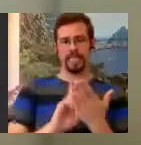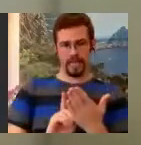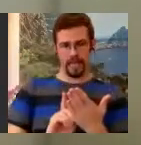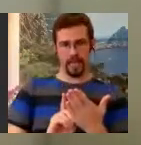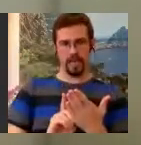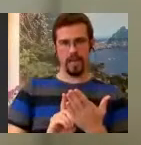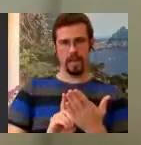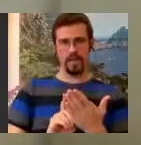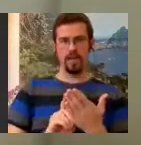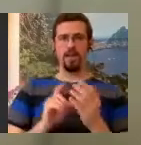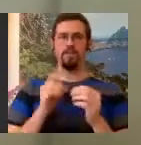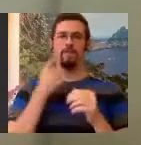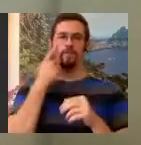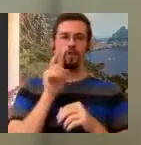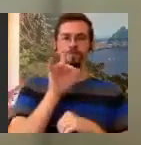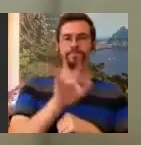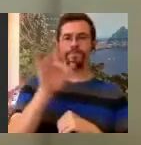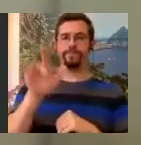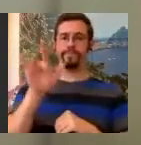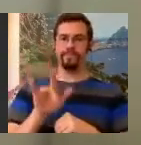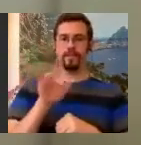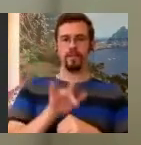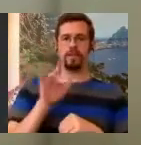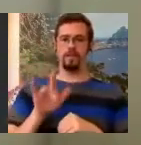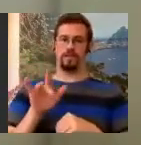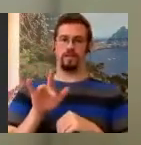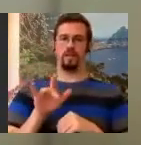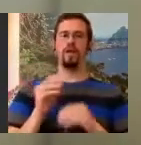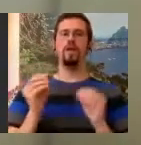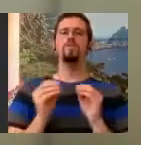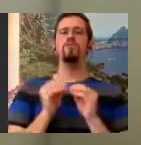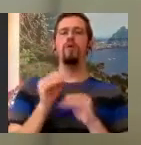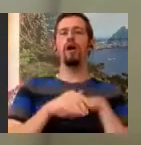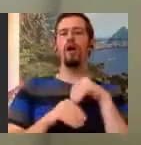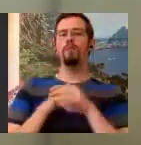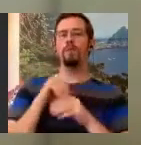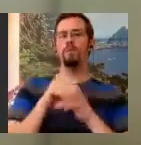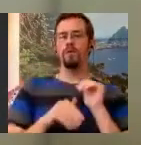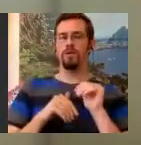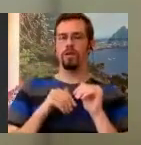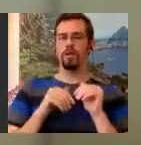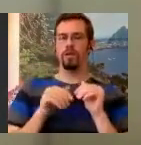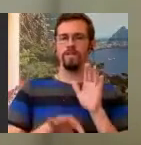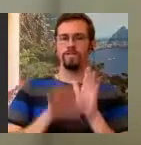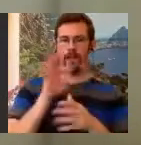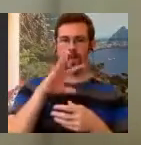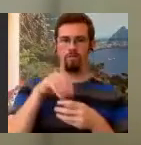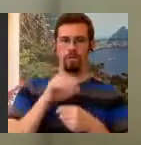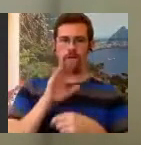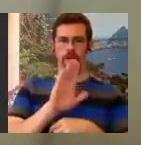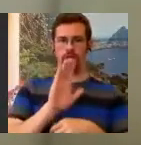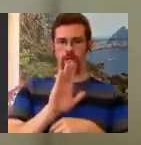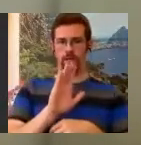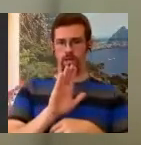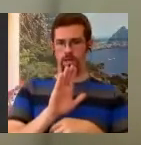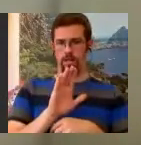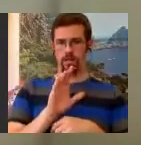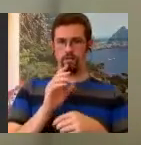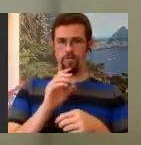into account possible problems that people can find in browsing the interface